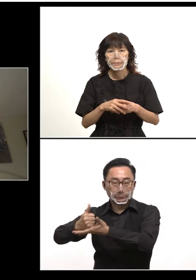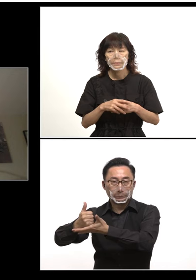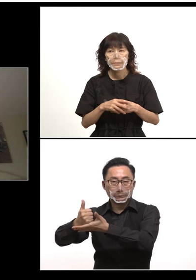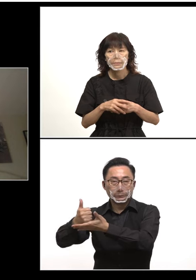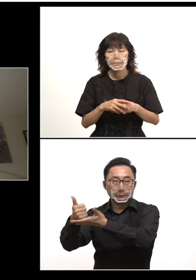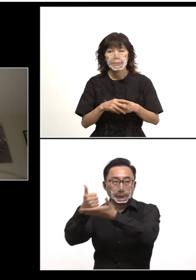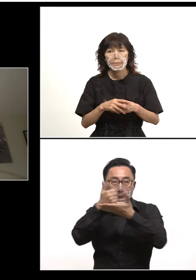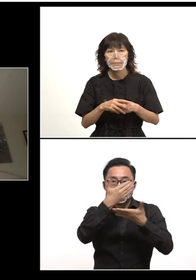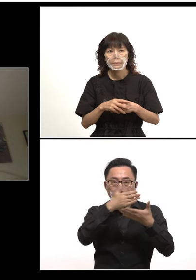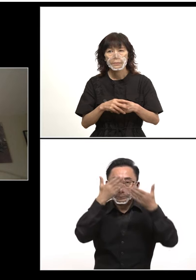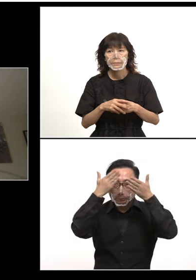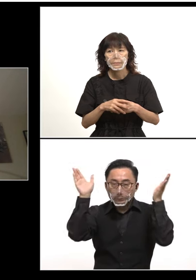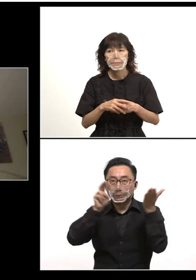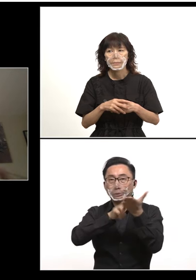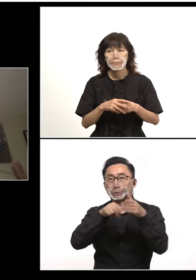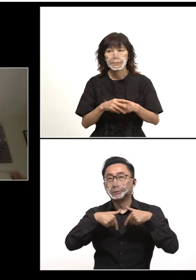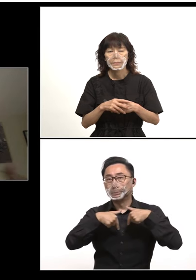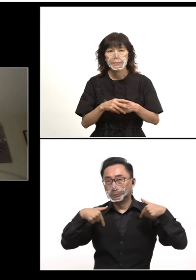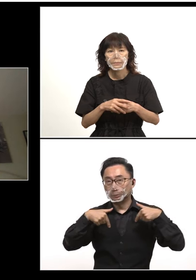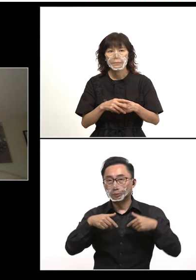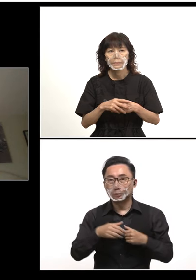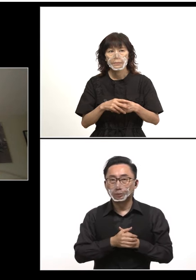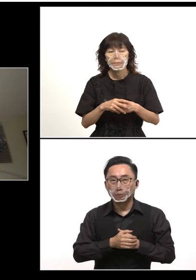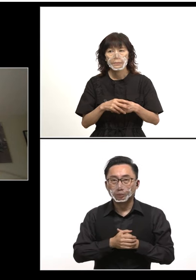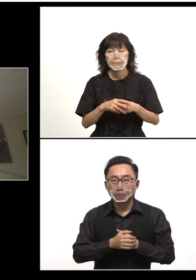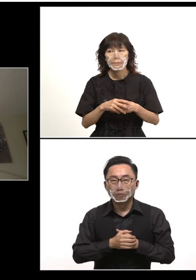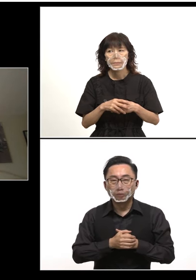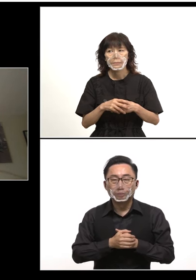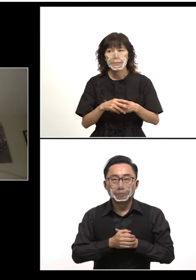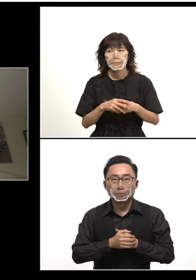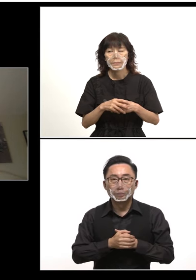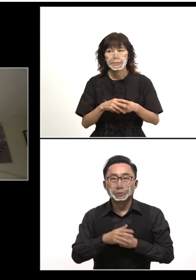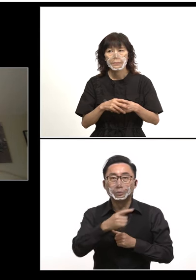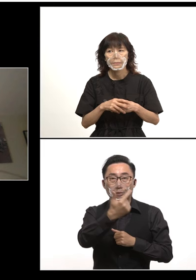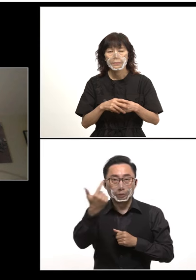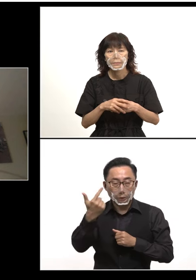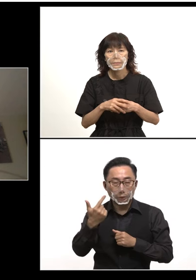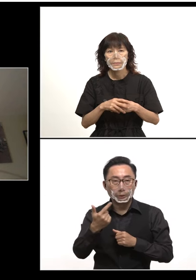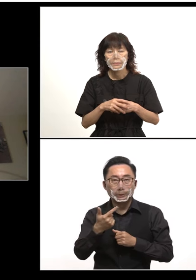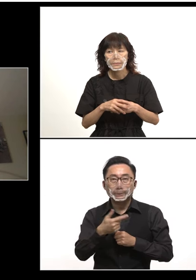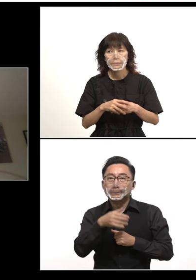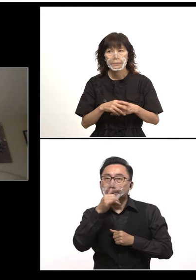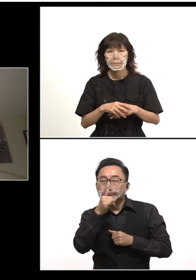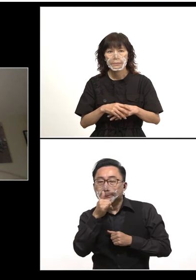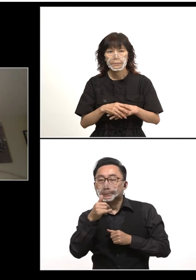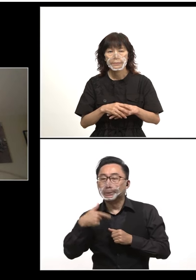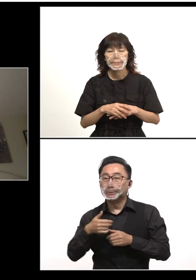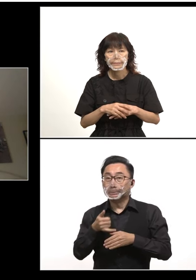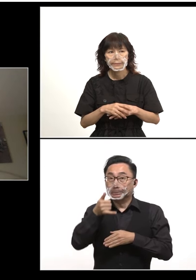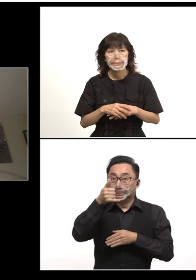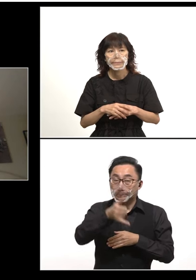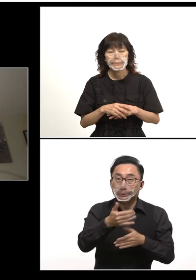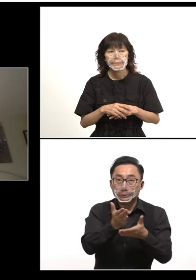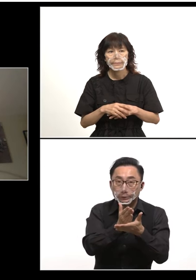very, you know, a taster-based course at the beginning. And then as they work out a little bit about